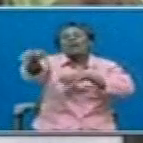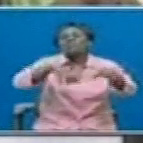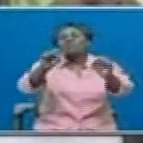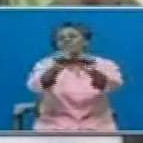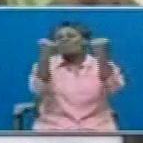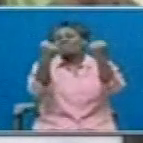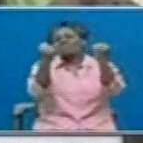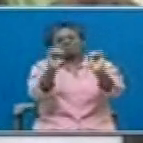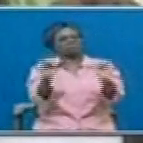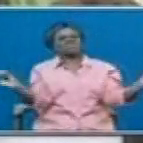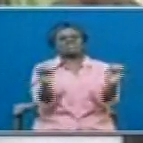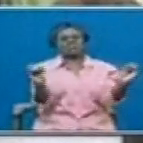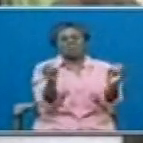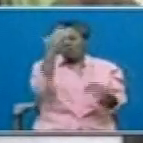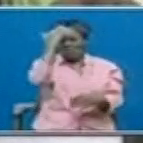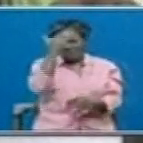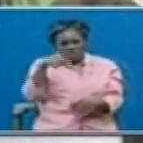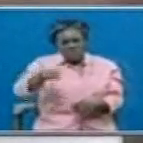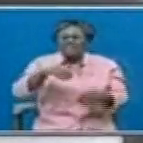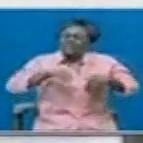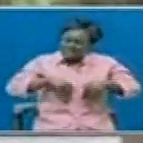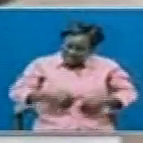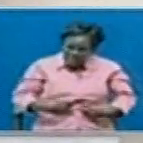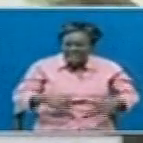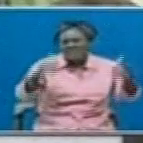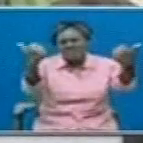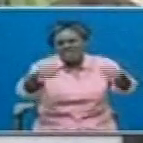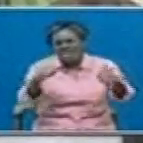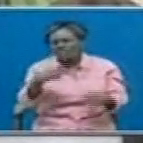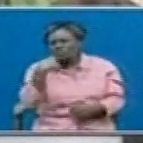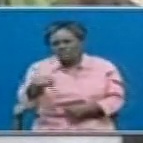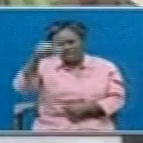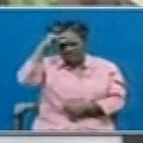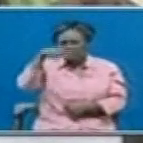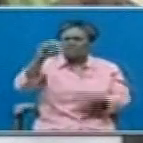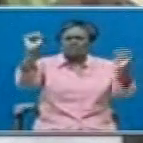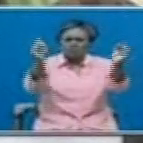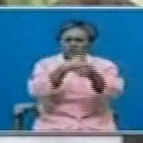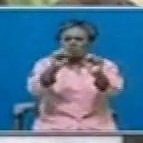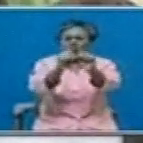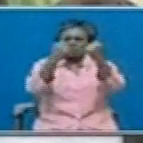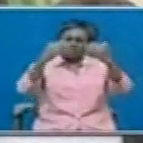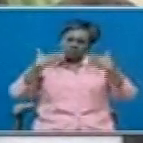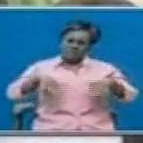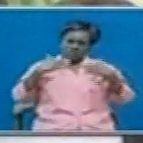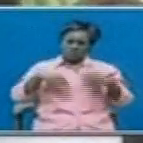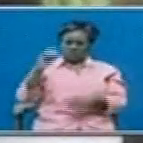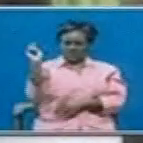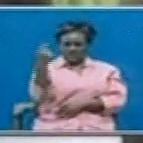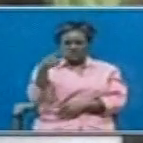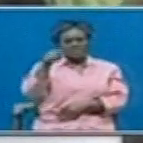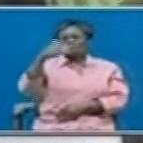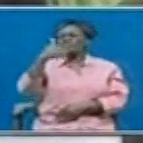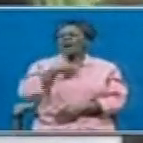safe. And that's why we'll not tire to tell government that if they cannot secure the lives and property of the people, they have